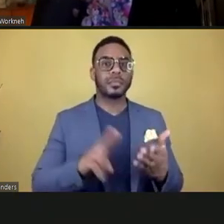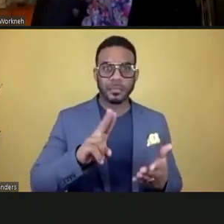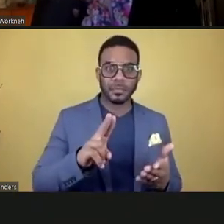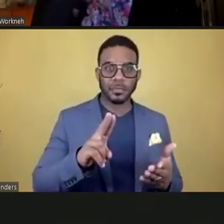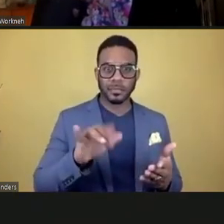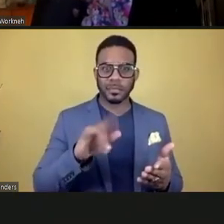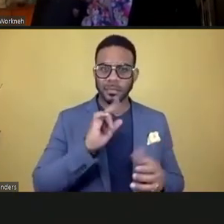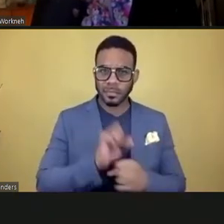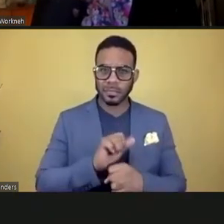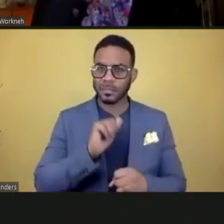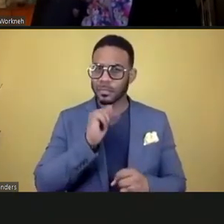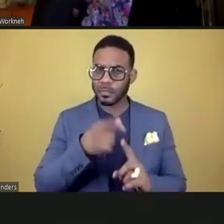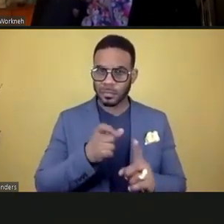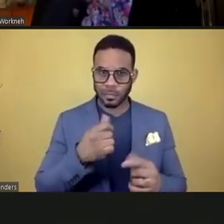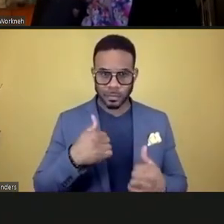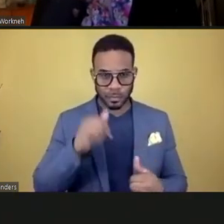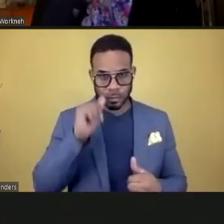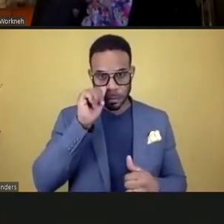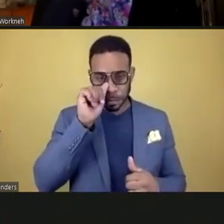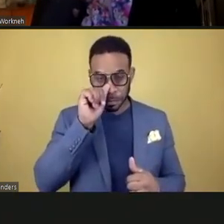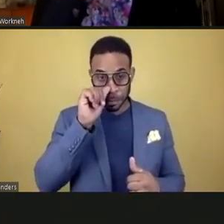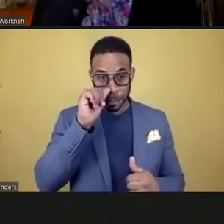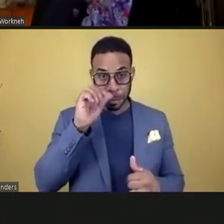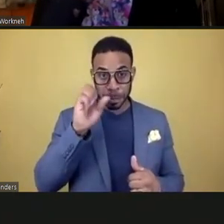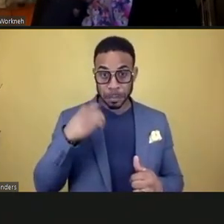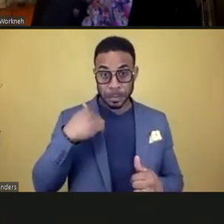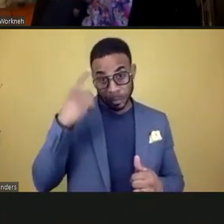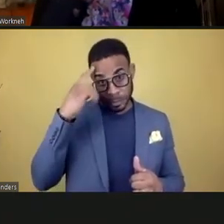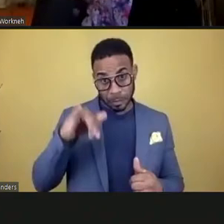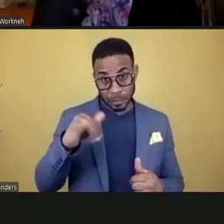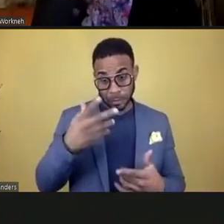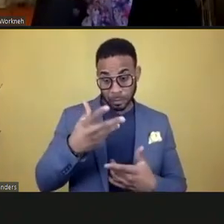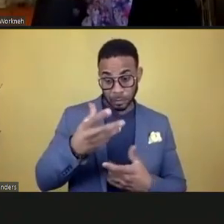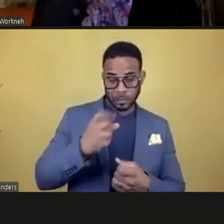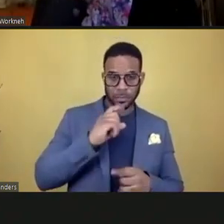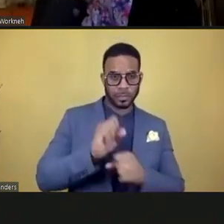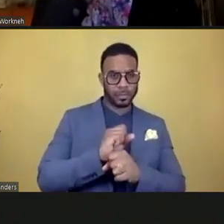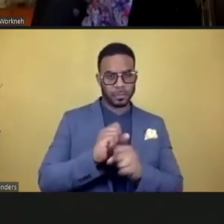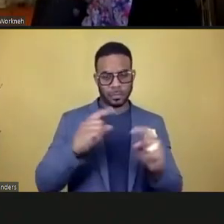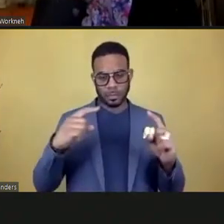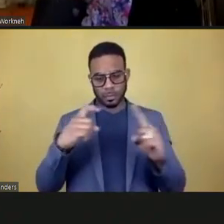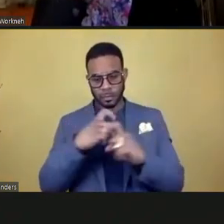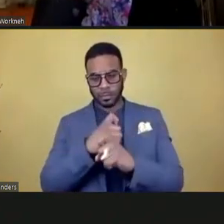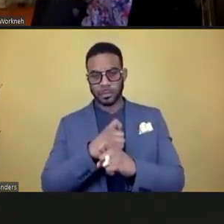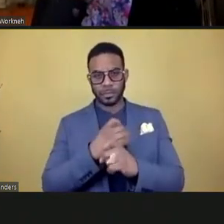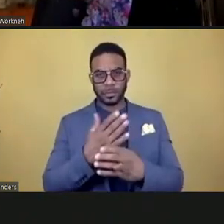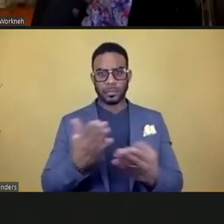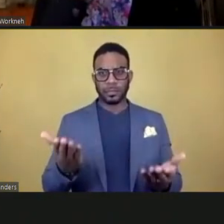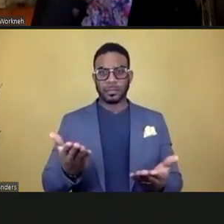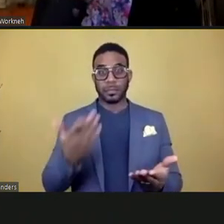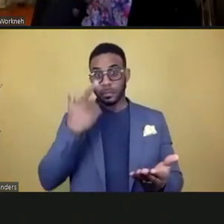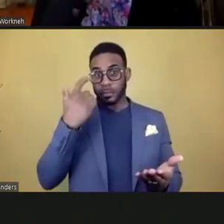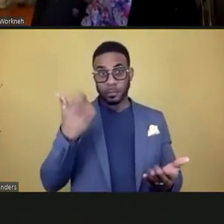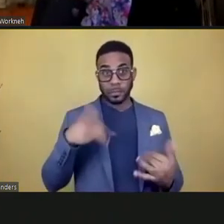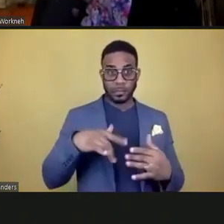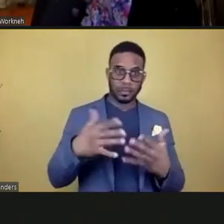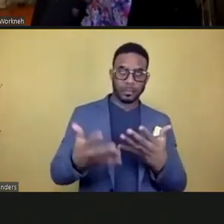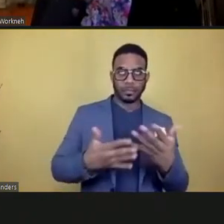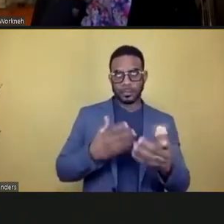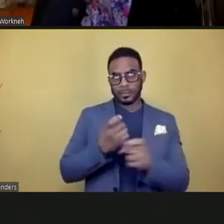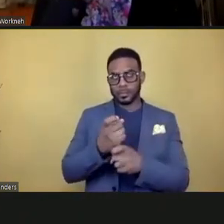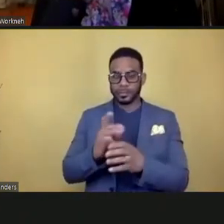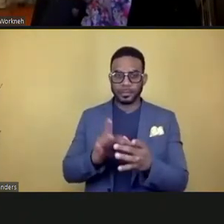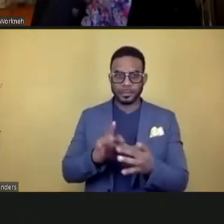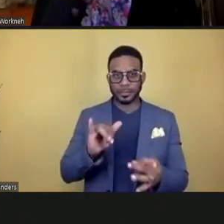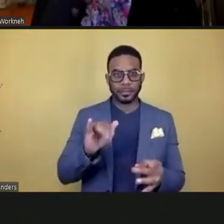right? Actually not from me. And so I think that trust is a really complicated thing here, because while I sort of jokingly say